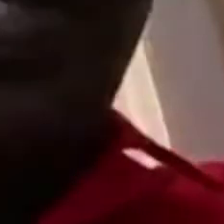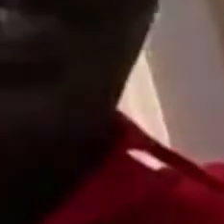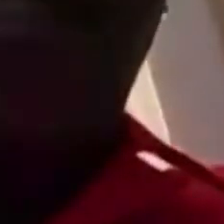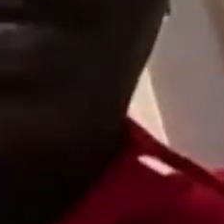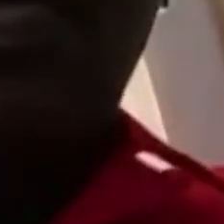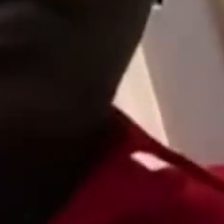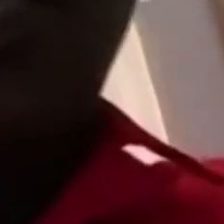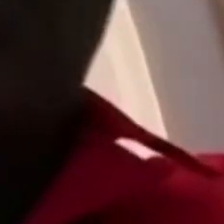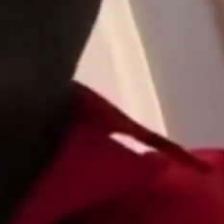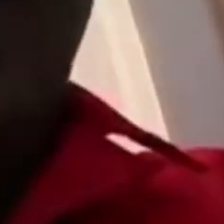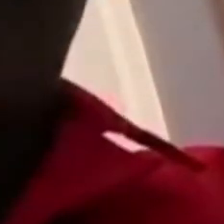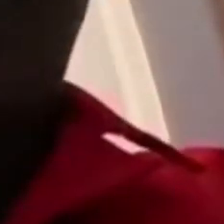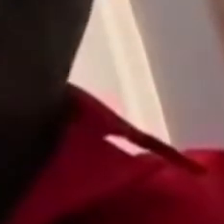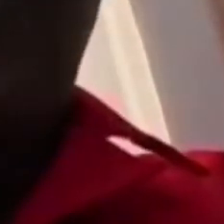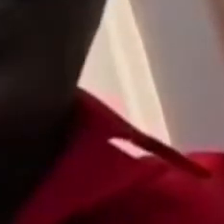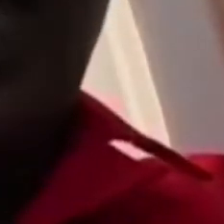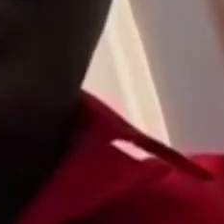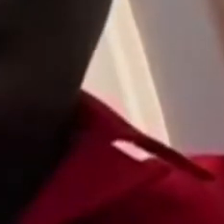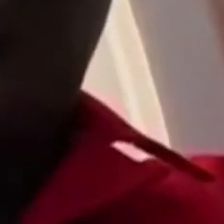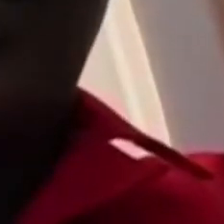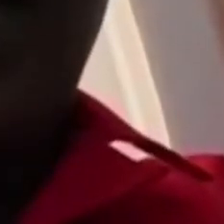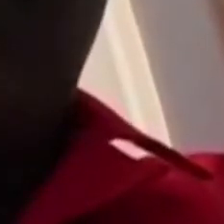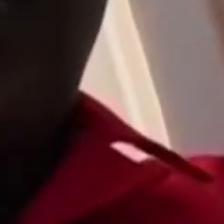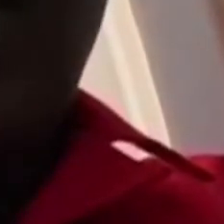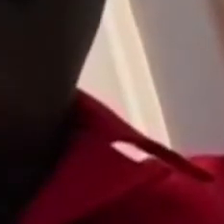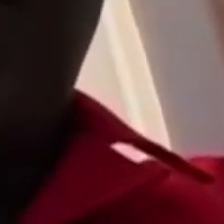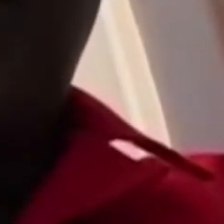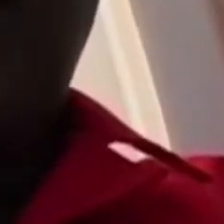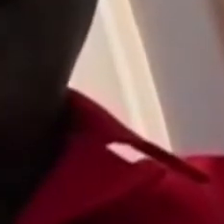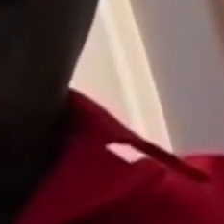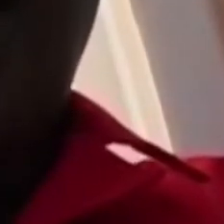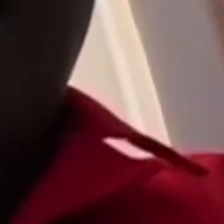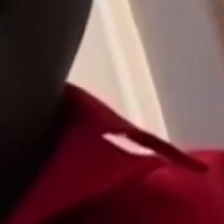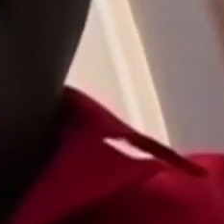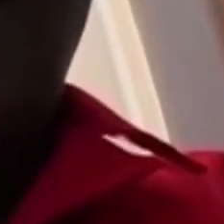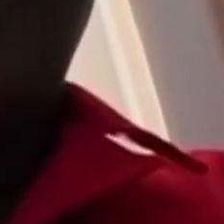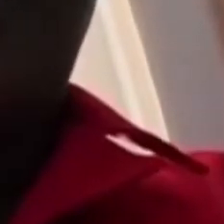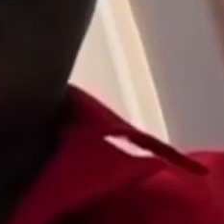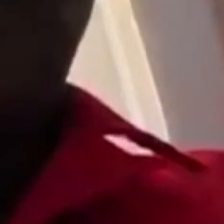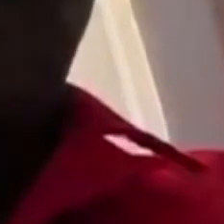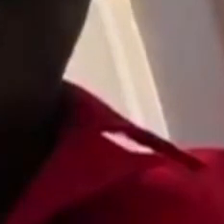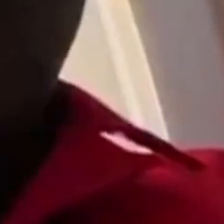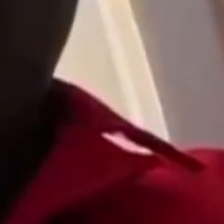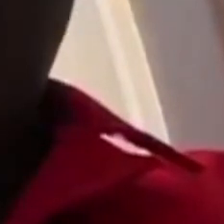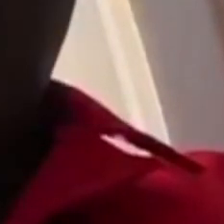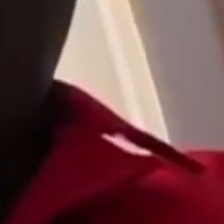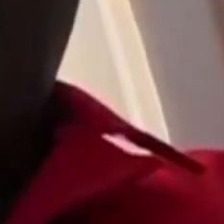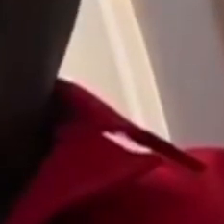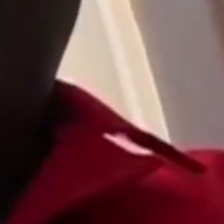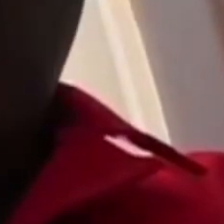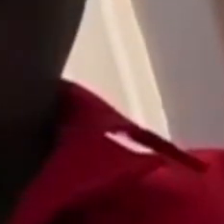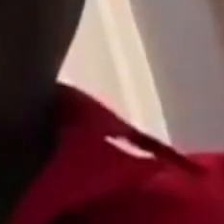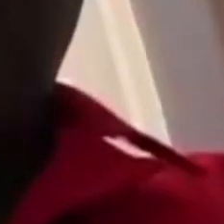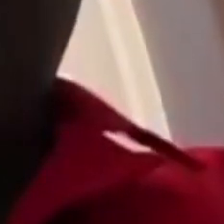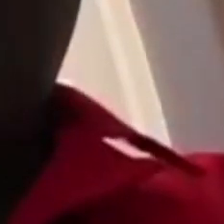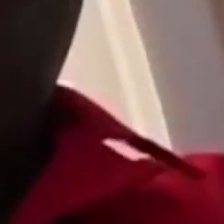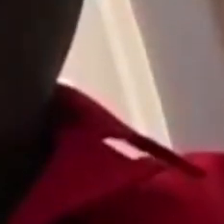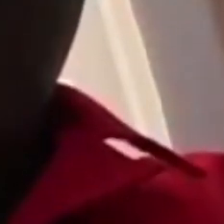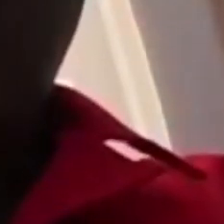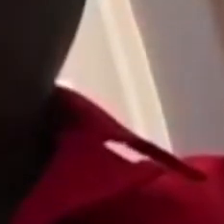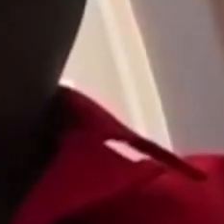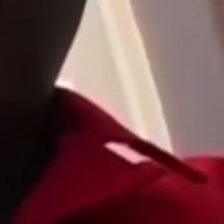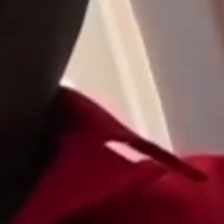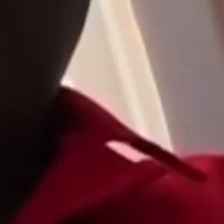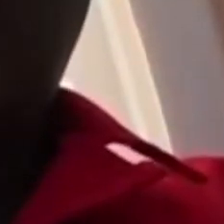president aware that you will be traveling with ANC officials to a ZANU-PF meeting? And were there